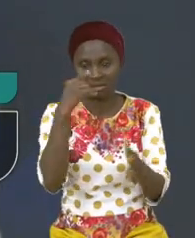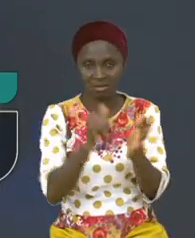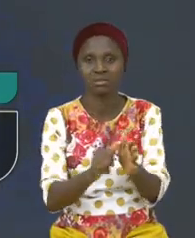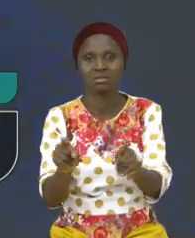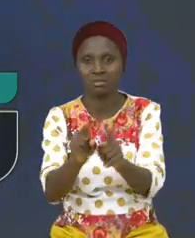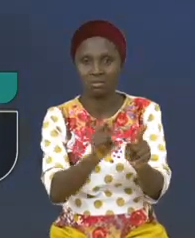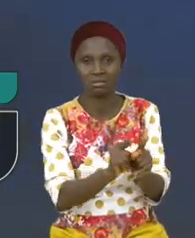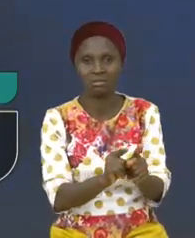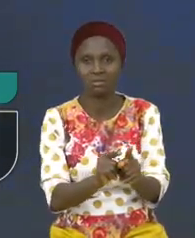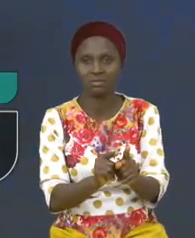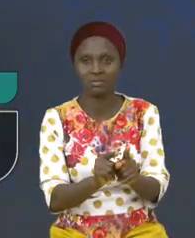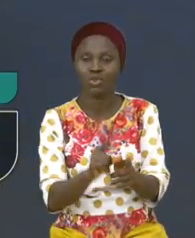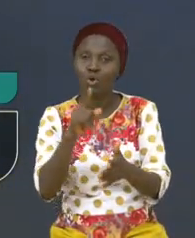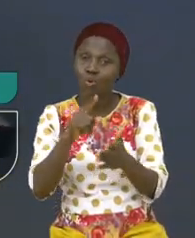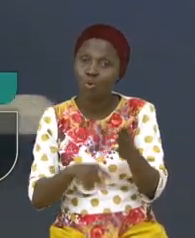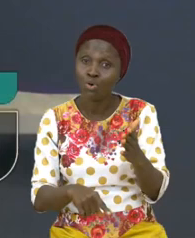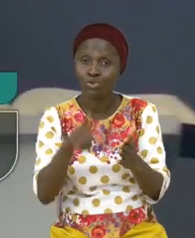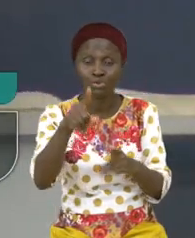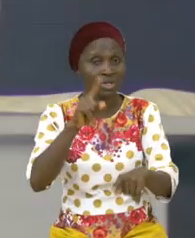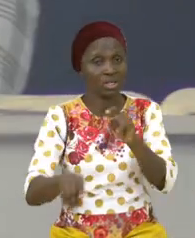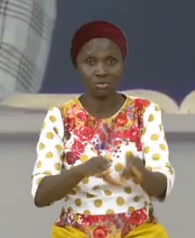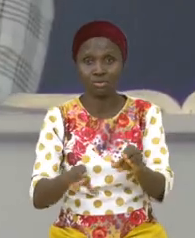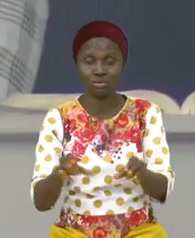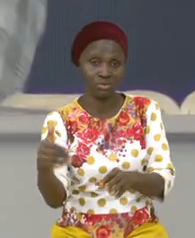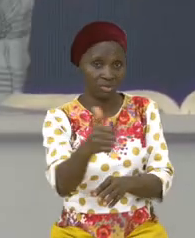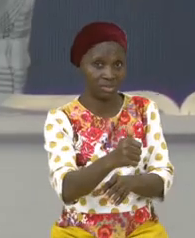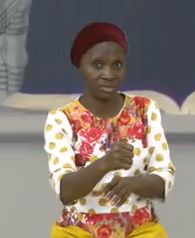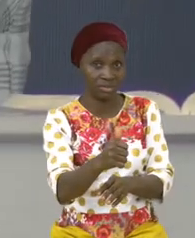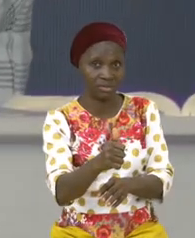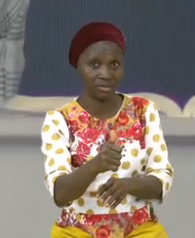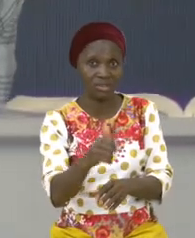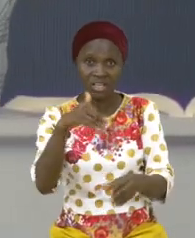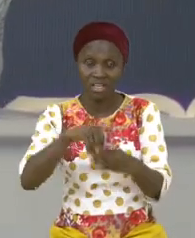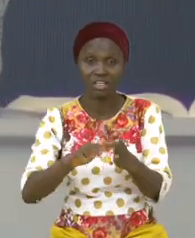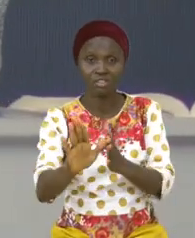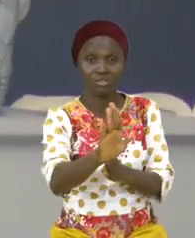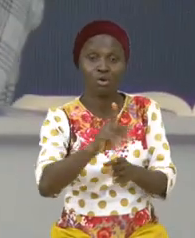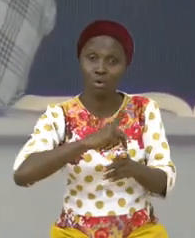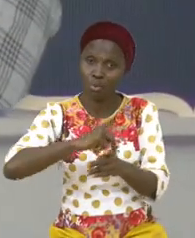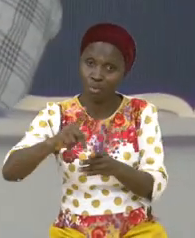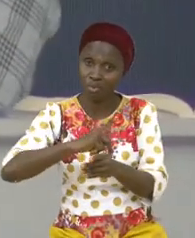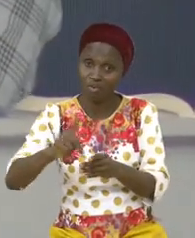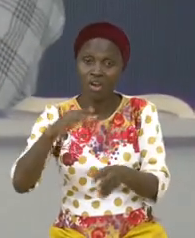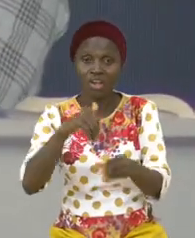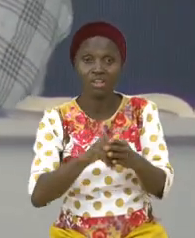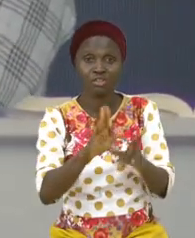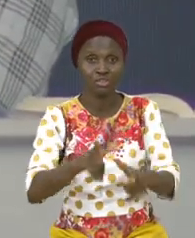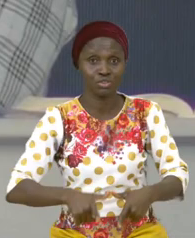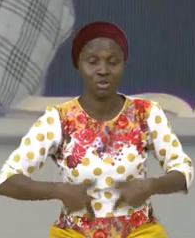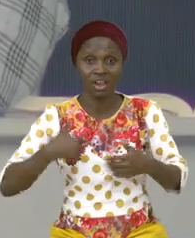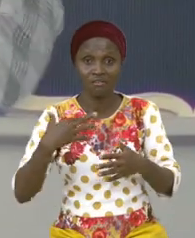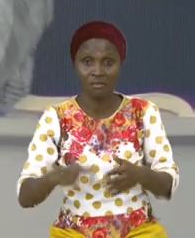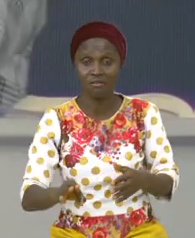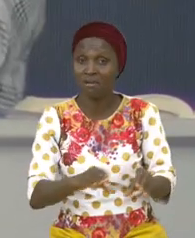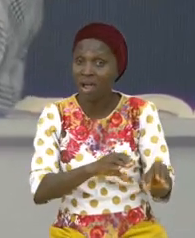What you cannot do by yourself, in your profession, in your line of